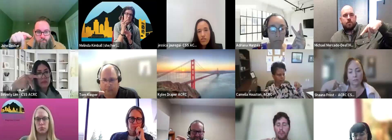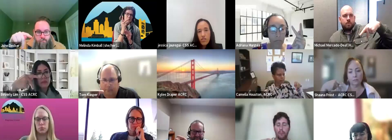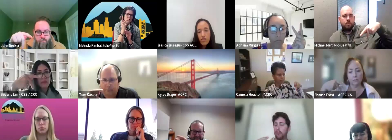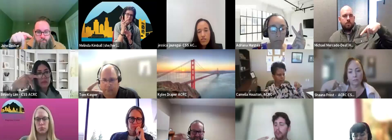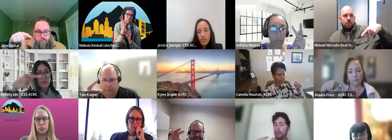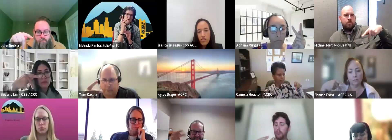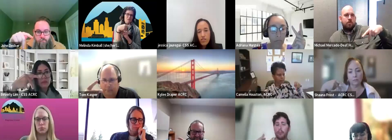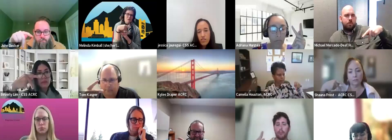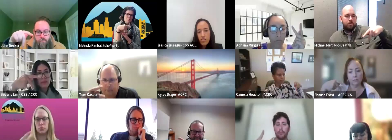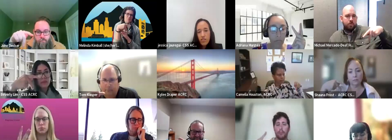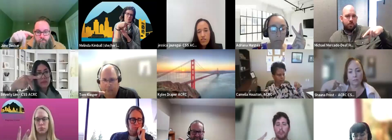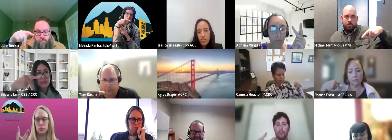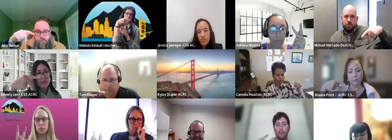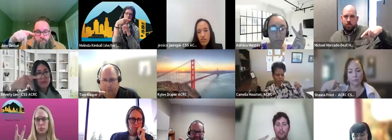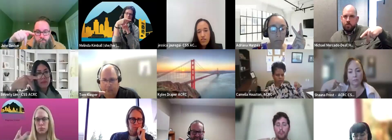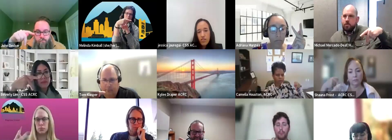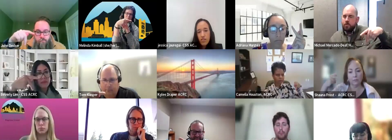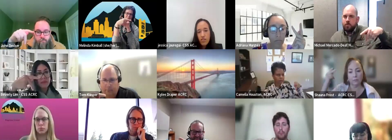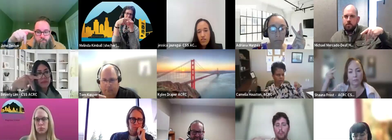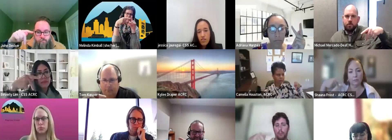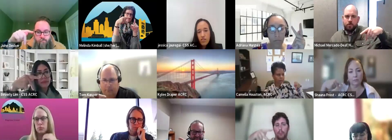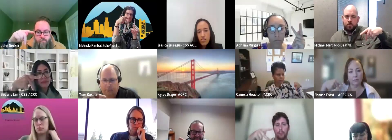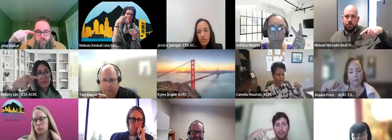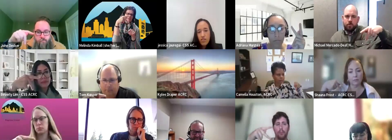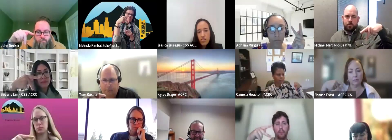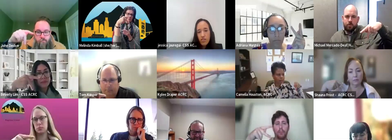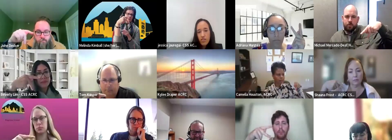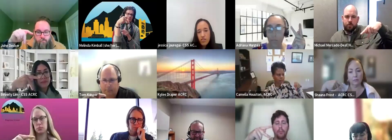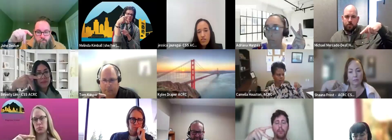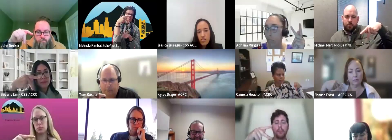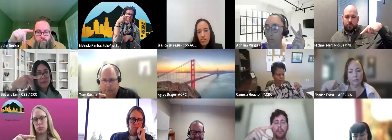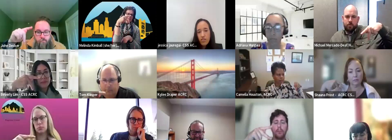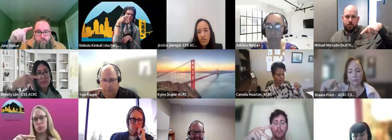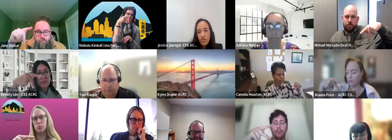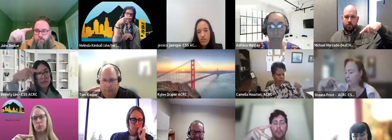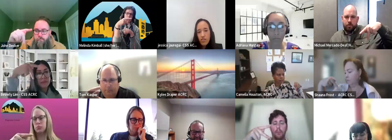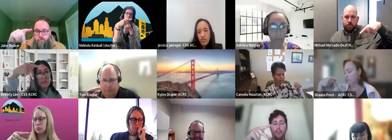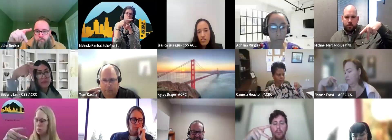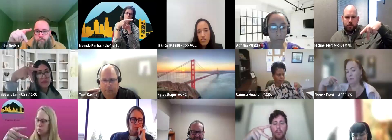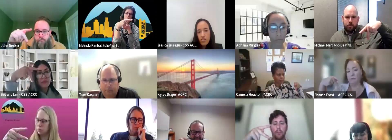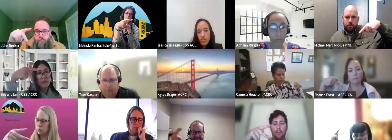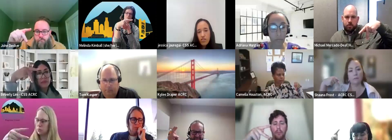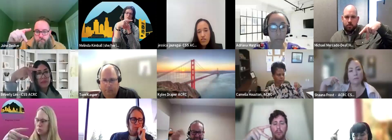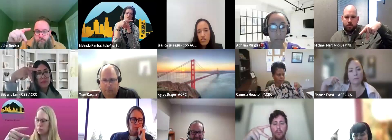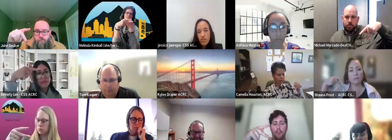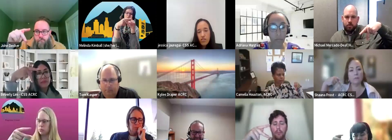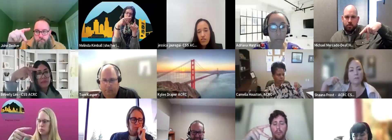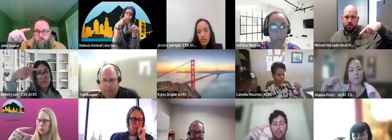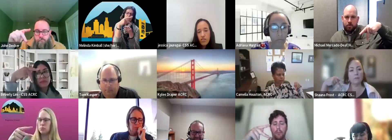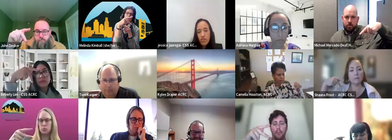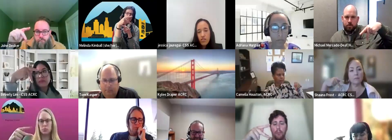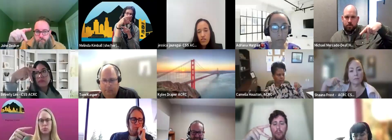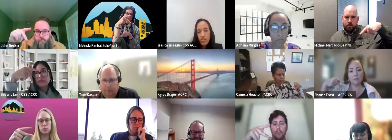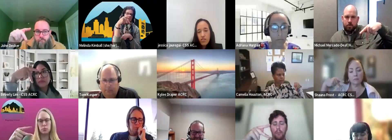was a deaf education teacher is I used to fold it over. And you can see like a big letter P that's being formed from your wrist all the